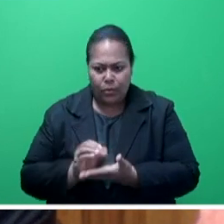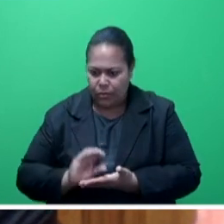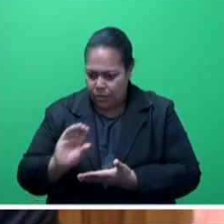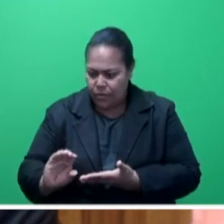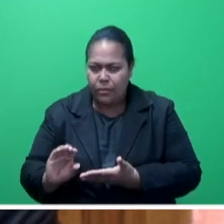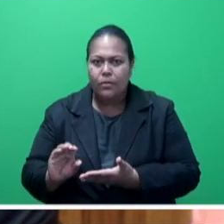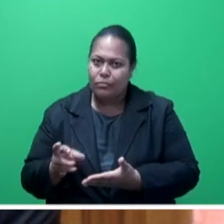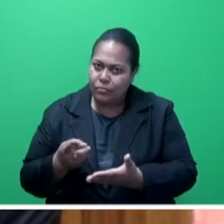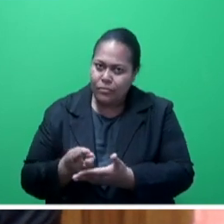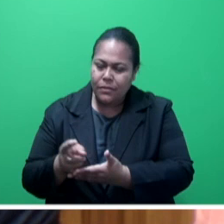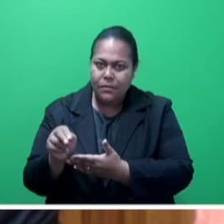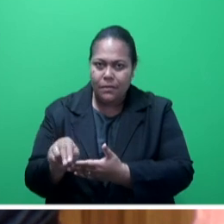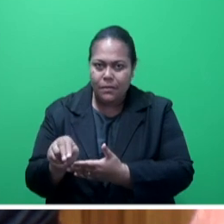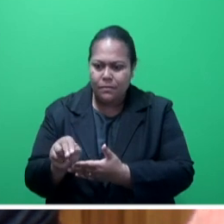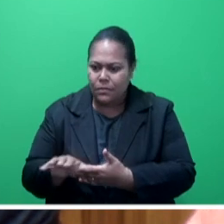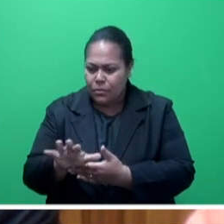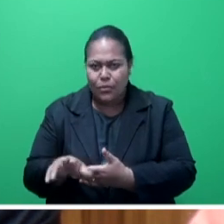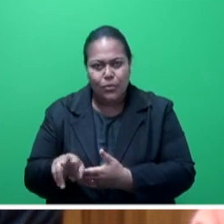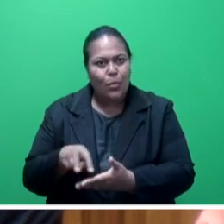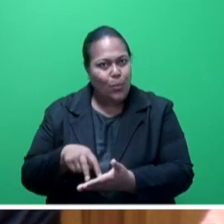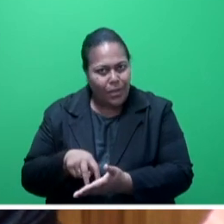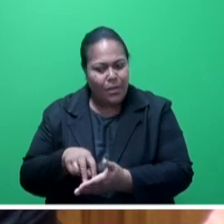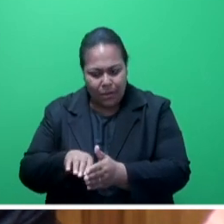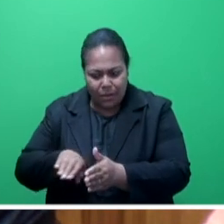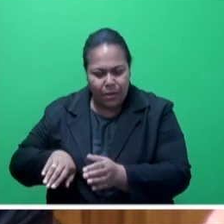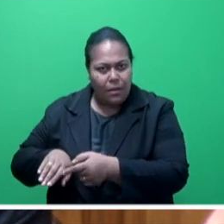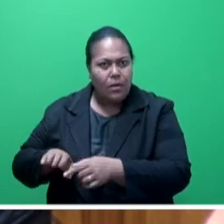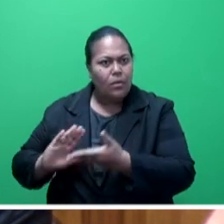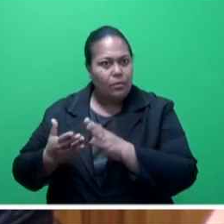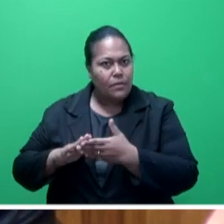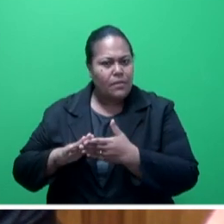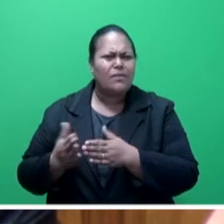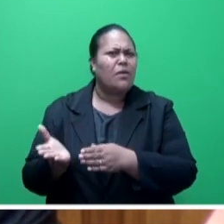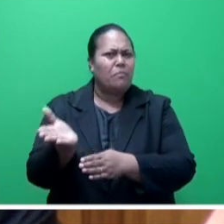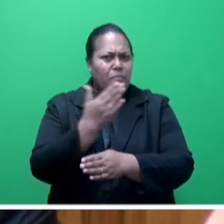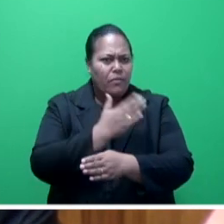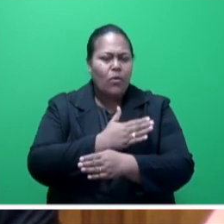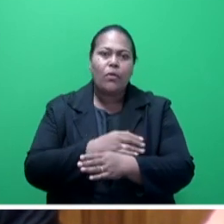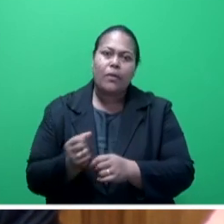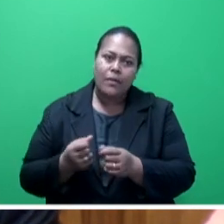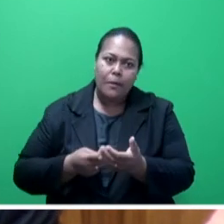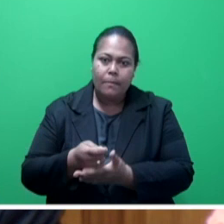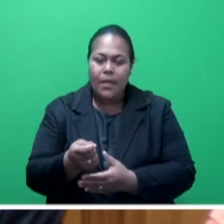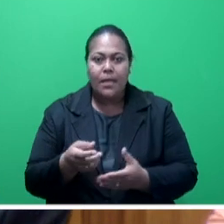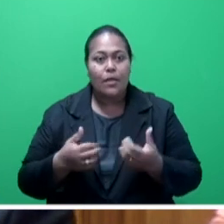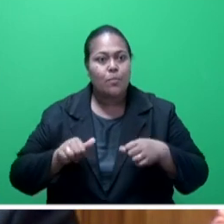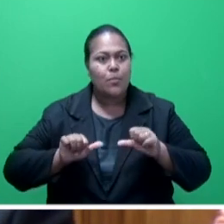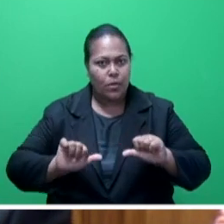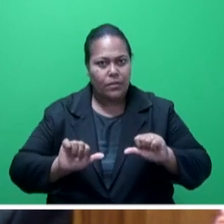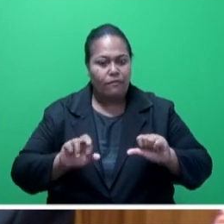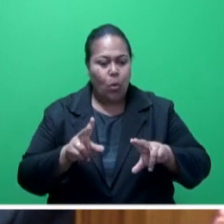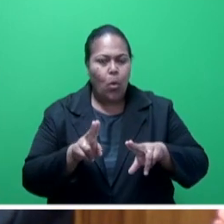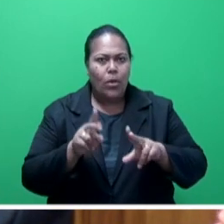for the most vulnerable in society. Communities used to have to pay a deposit in order to get EFL grid extension.